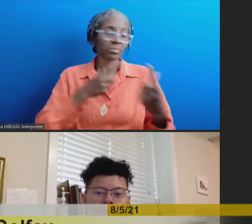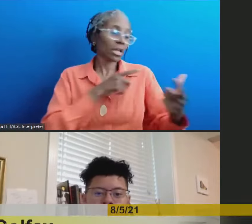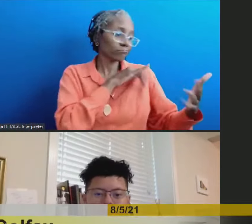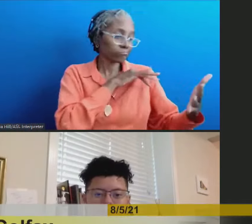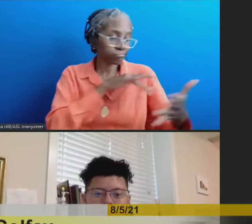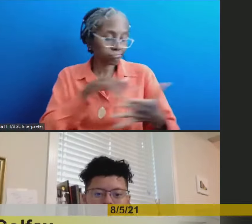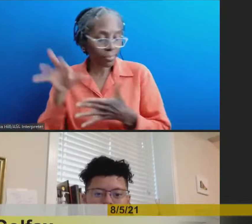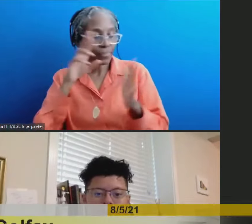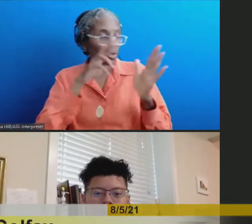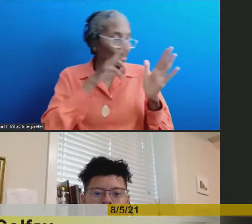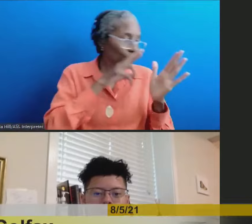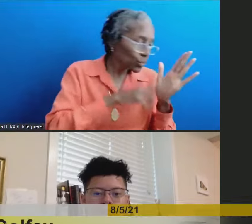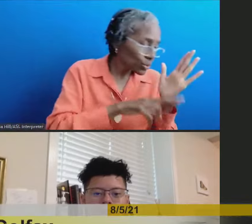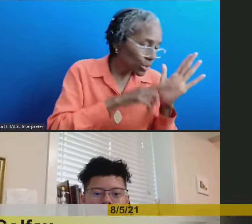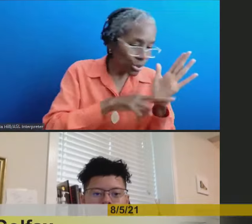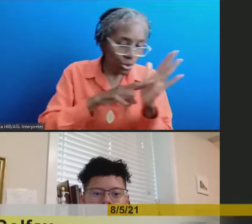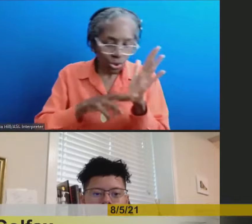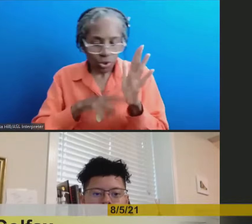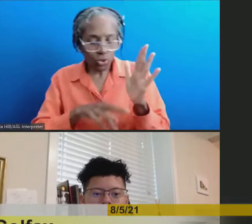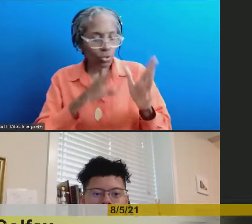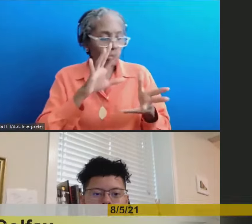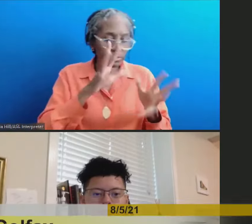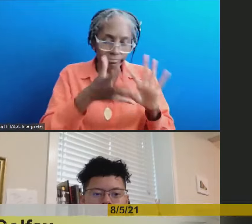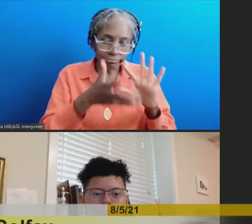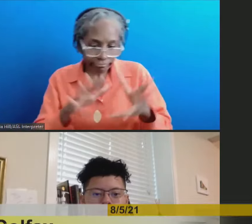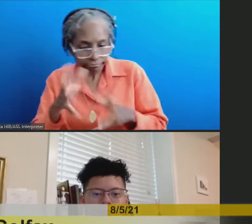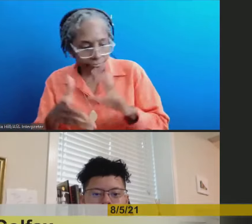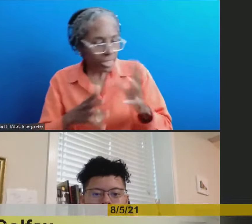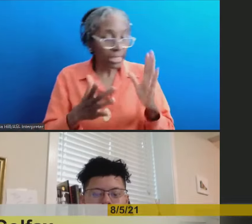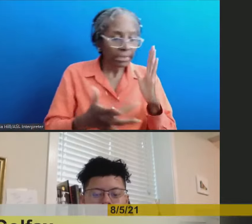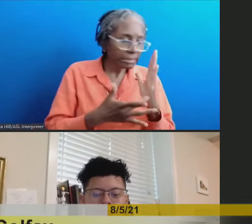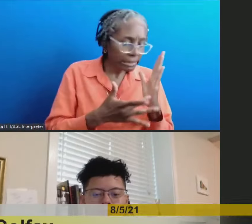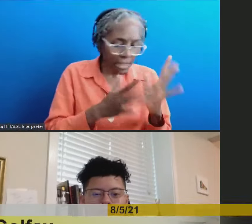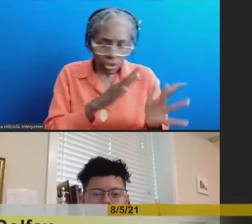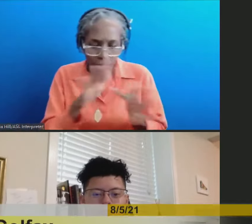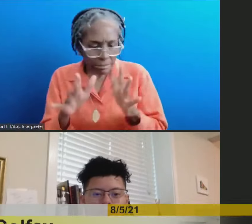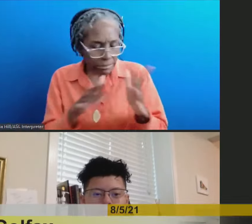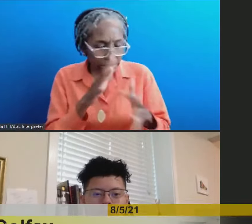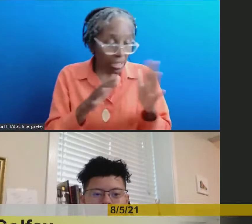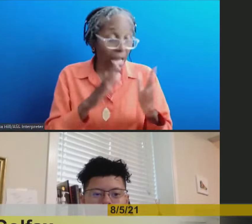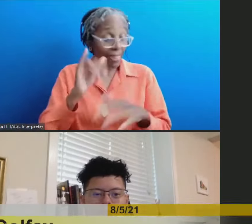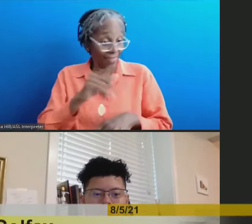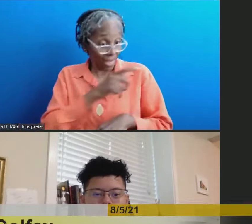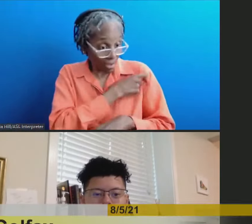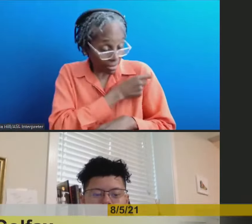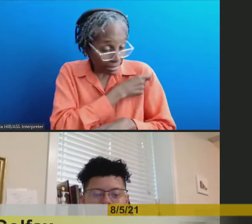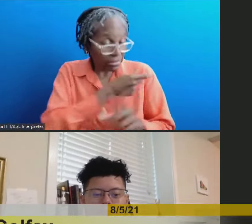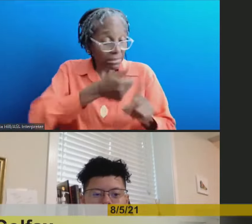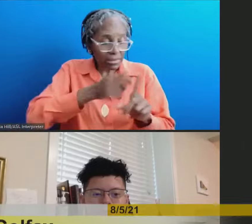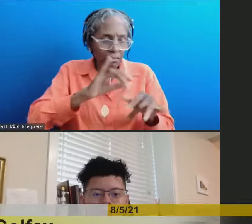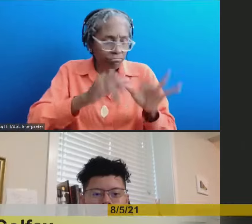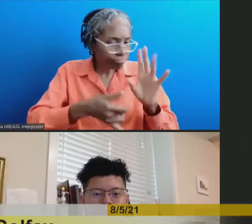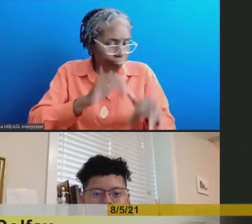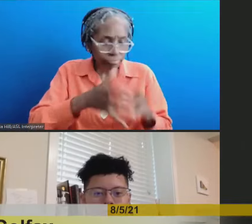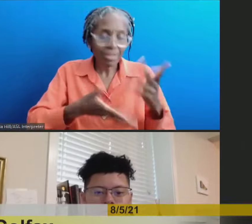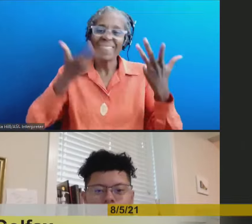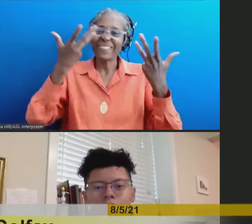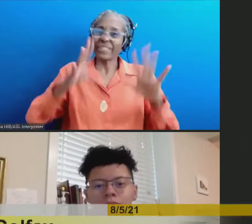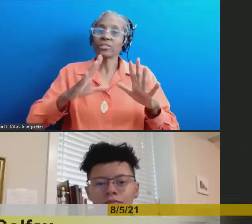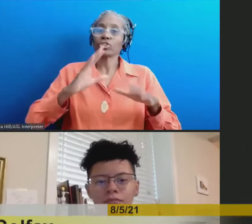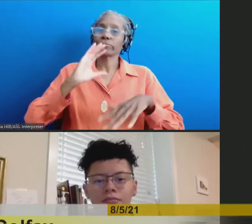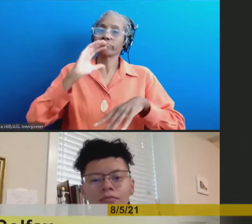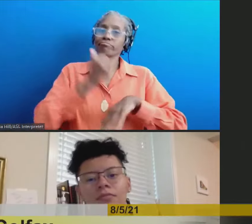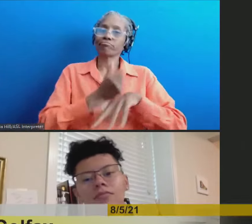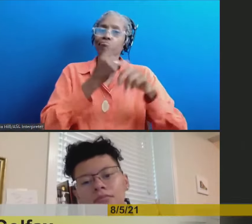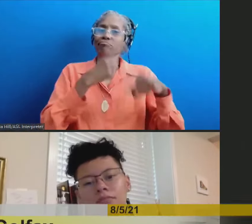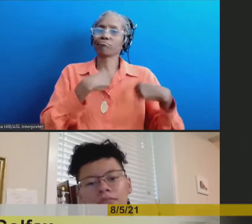science that really drove how they were developed has been in existence for many, many years. And this was